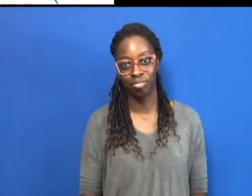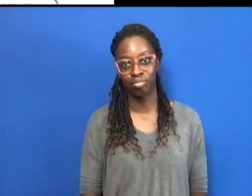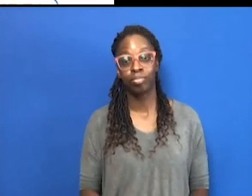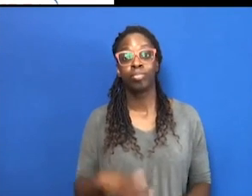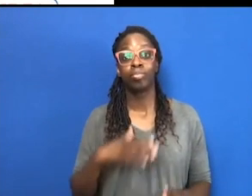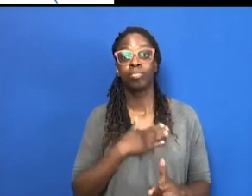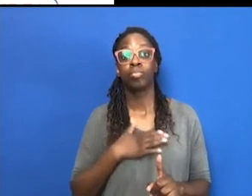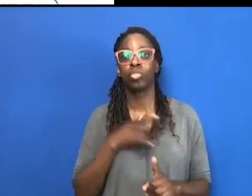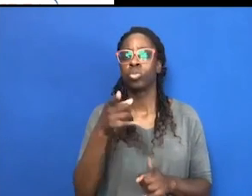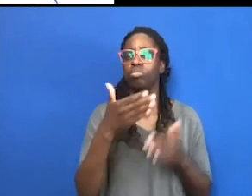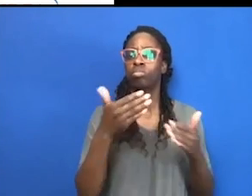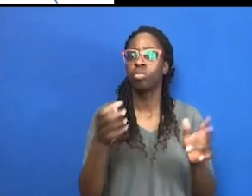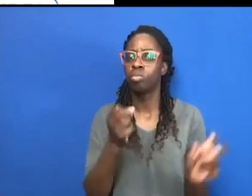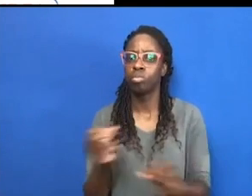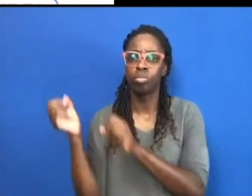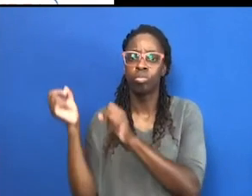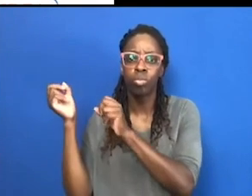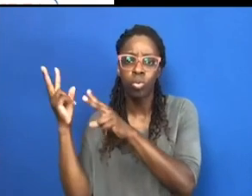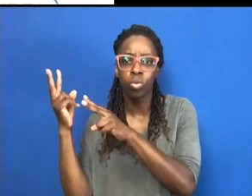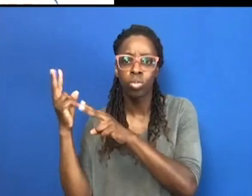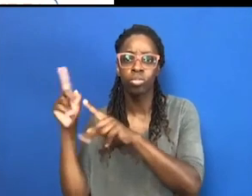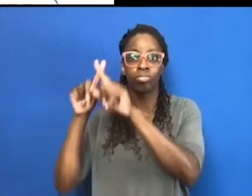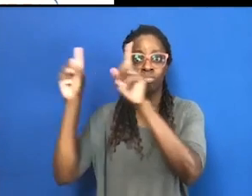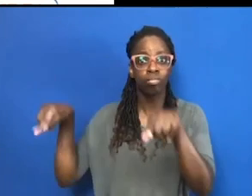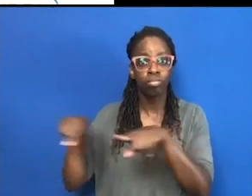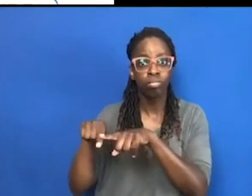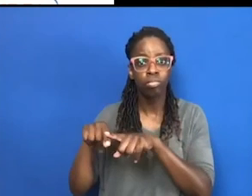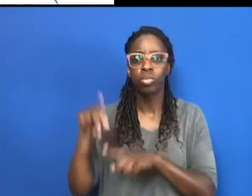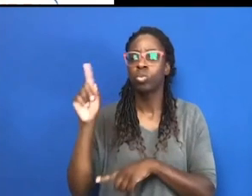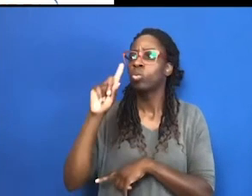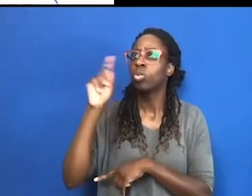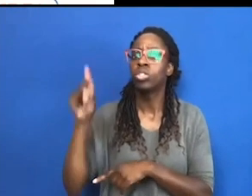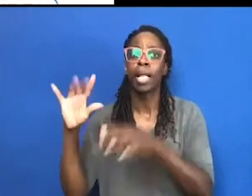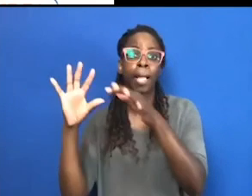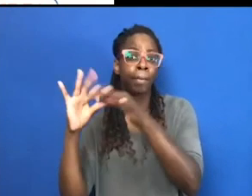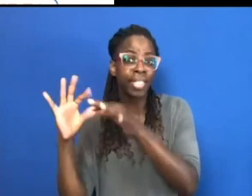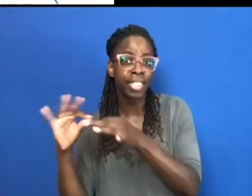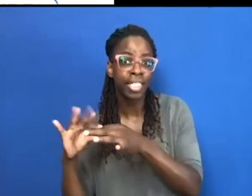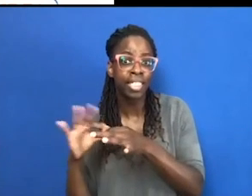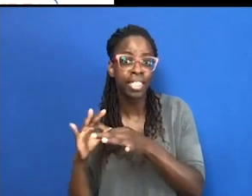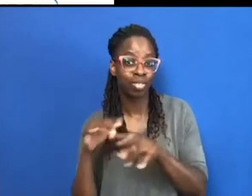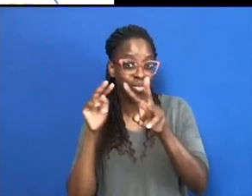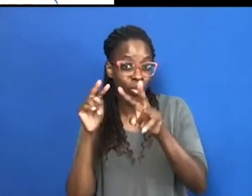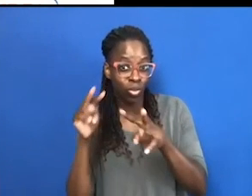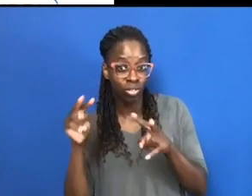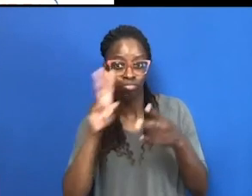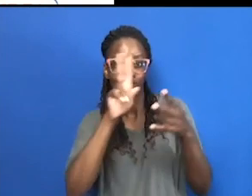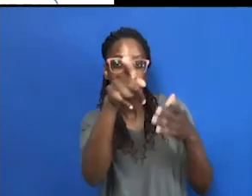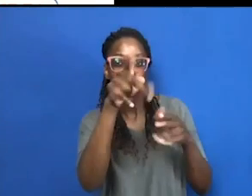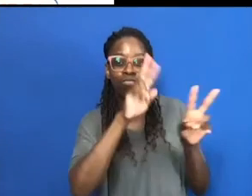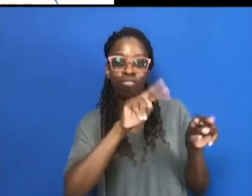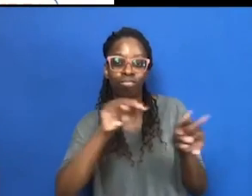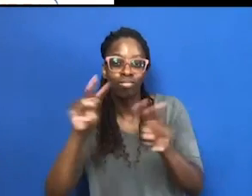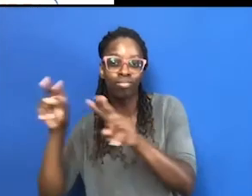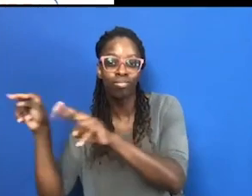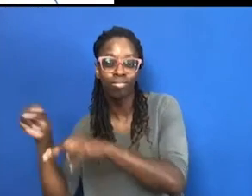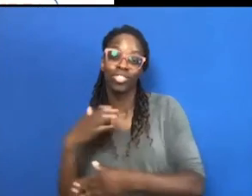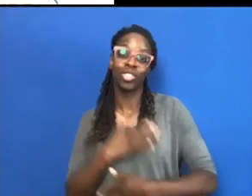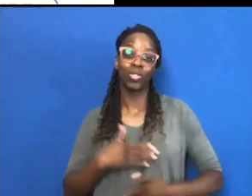able. We look forward to questions and comments, and enjoy STEMIEFest. Thank you.